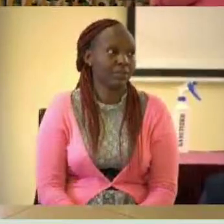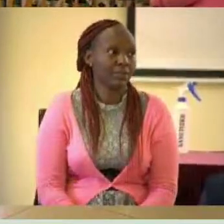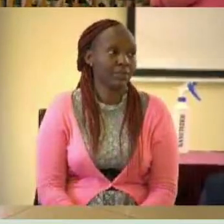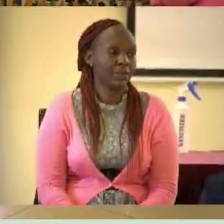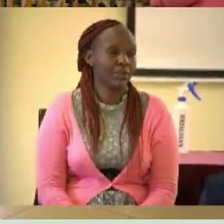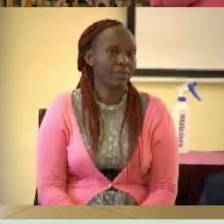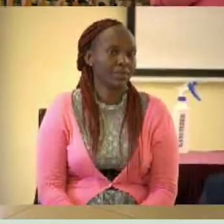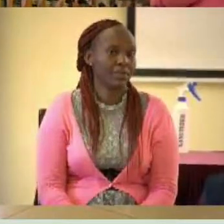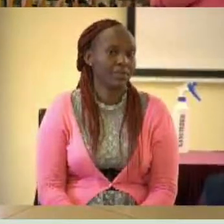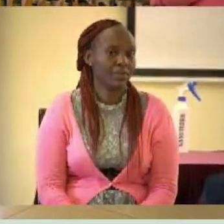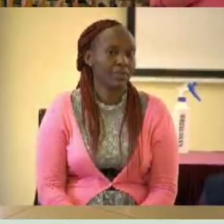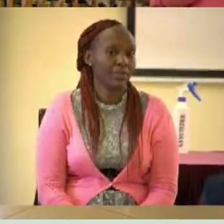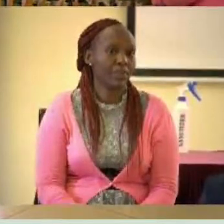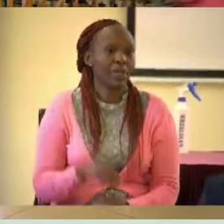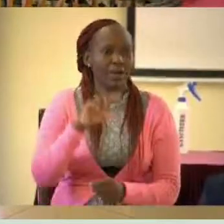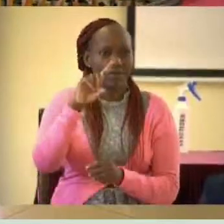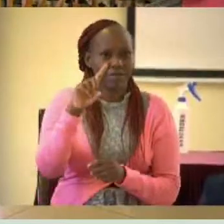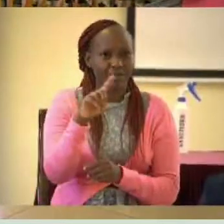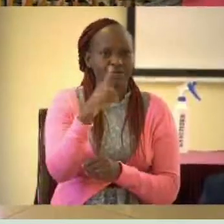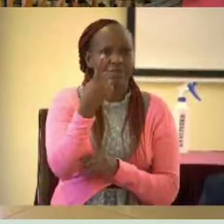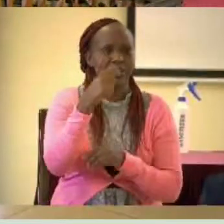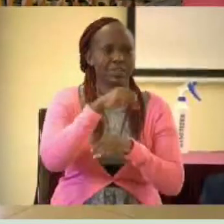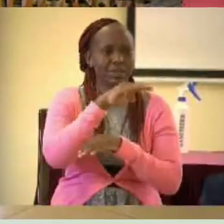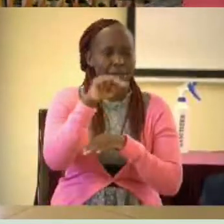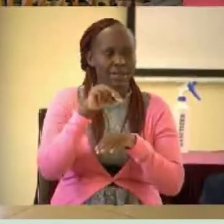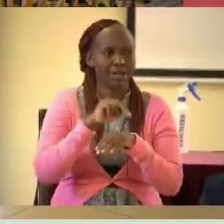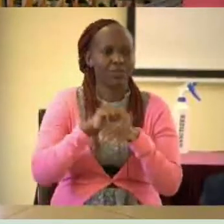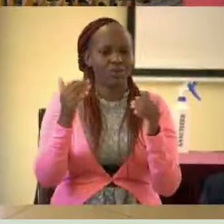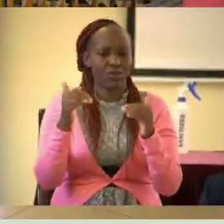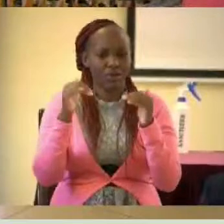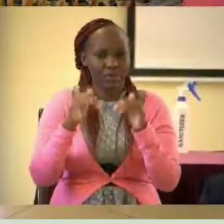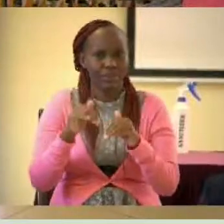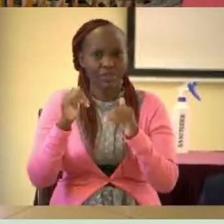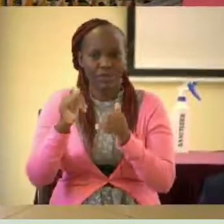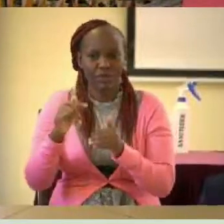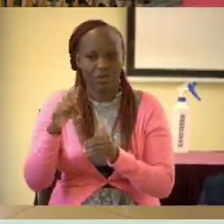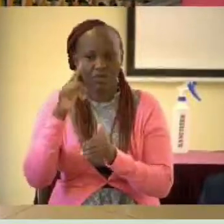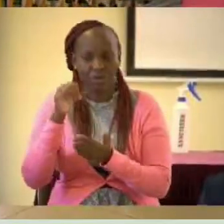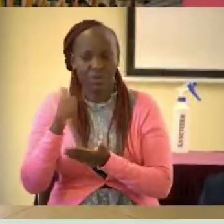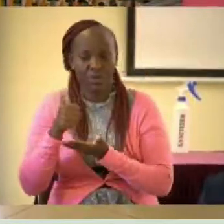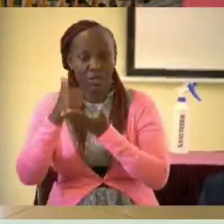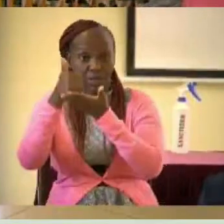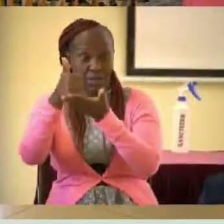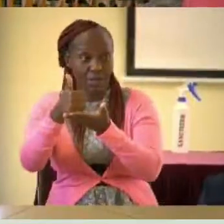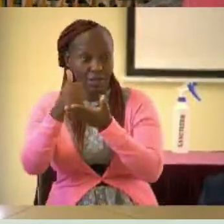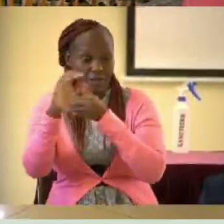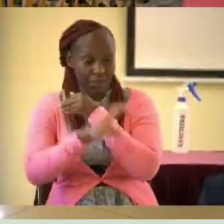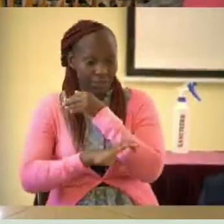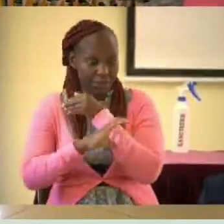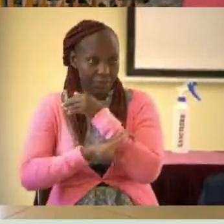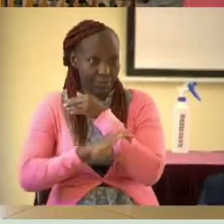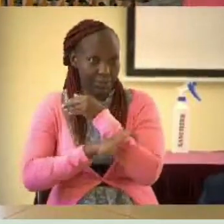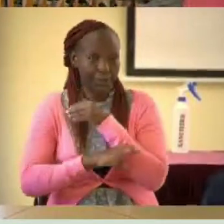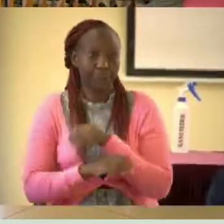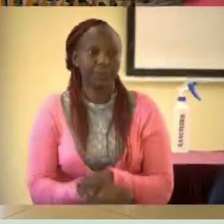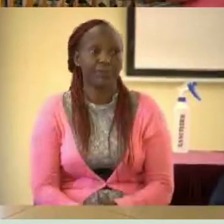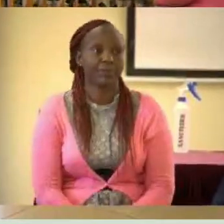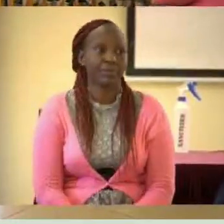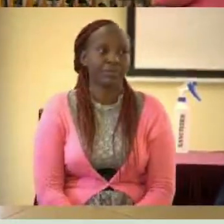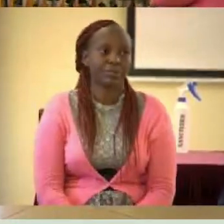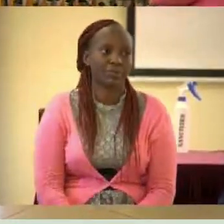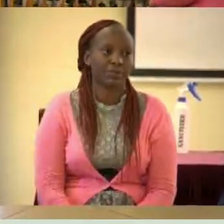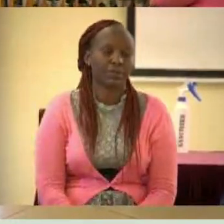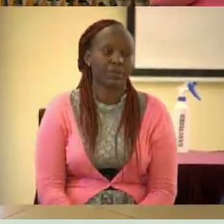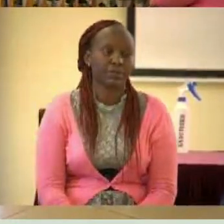which is our first national conference on legal aid in the country.